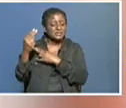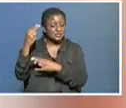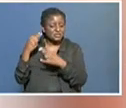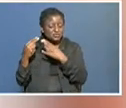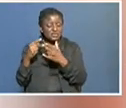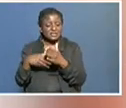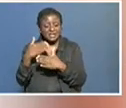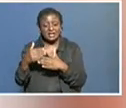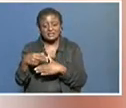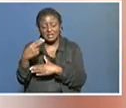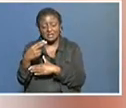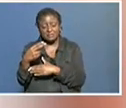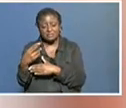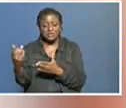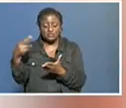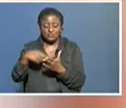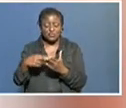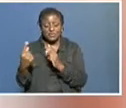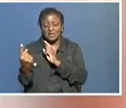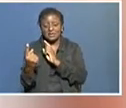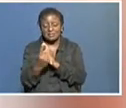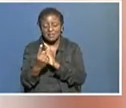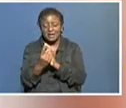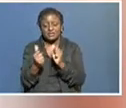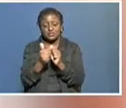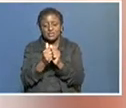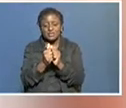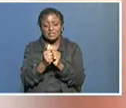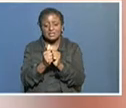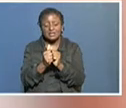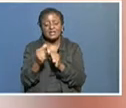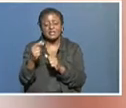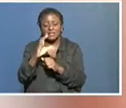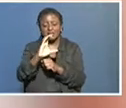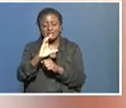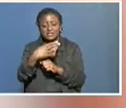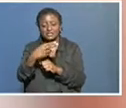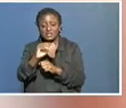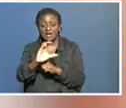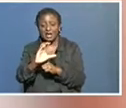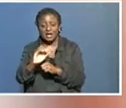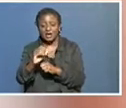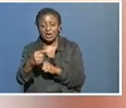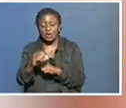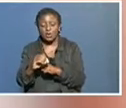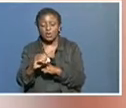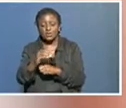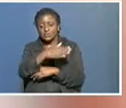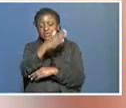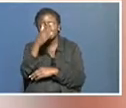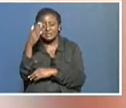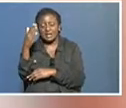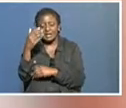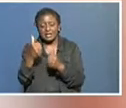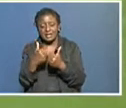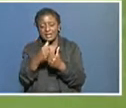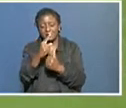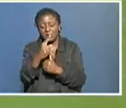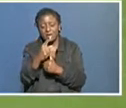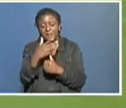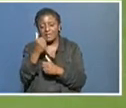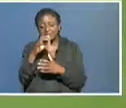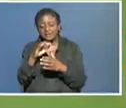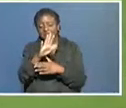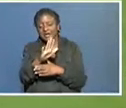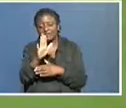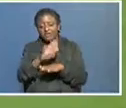of last year's Eastern Conference Championship with the Chicago Sky. Game 1 in that best-of-5 is Sunday in the Windy City. From the